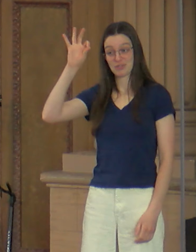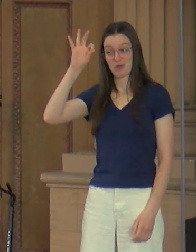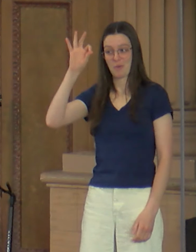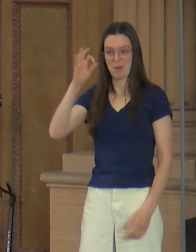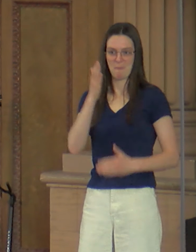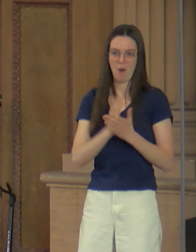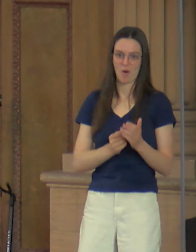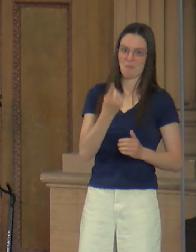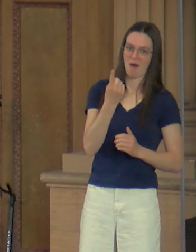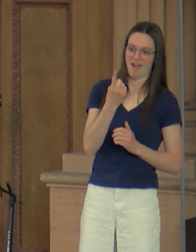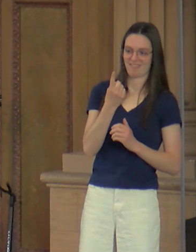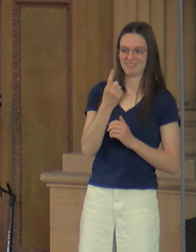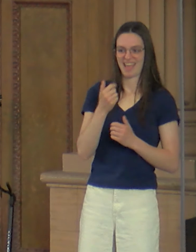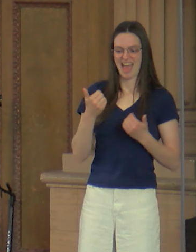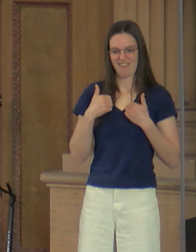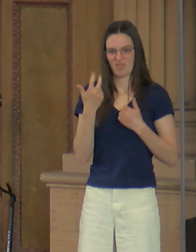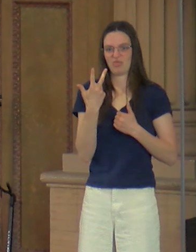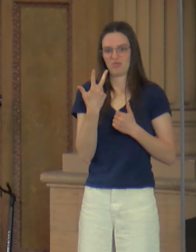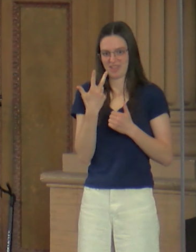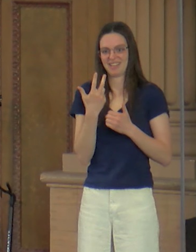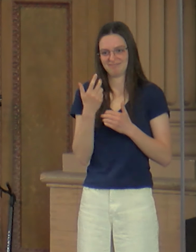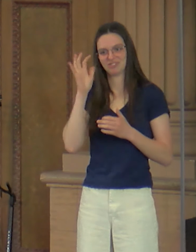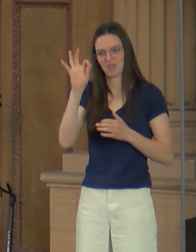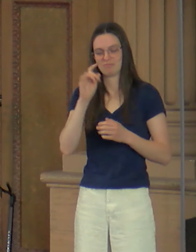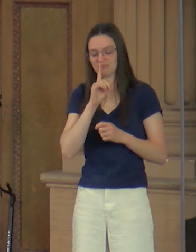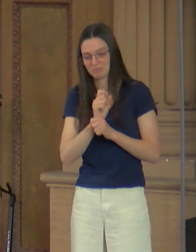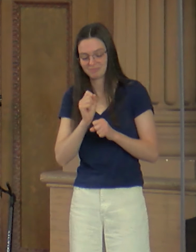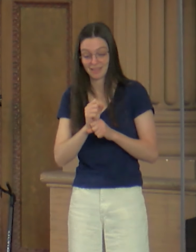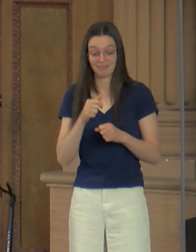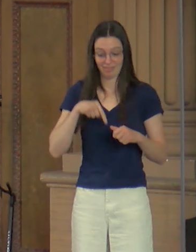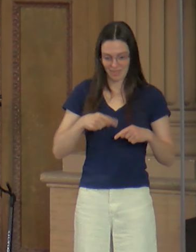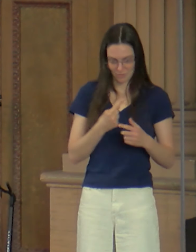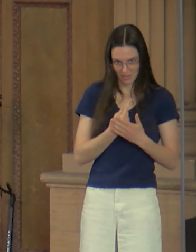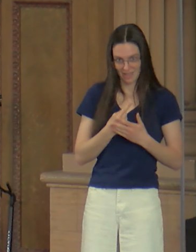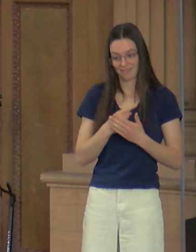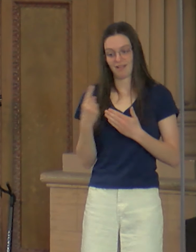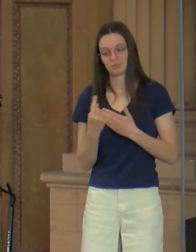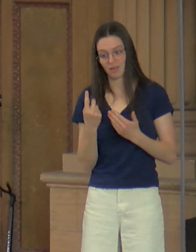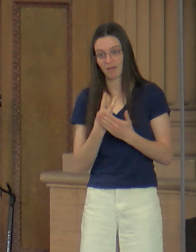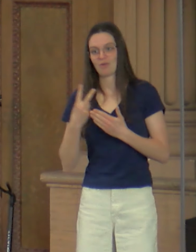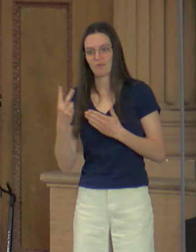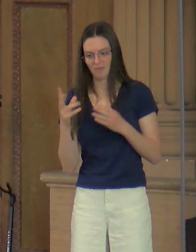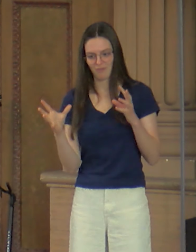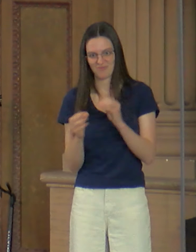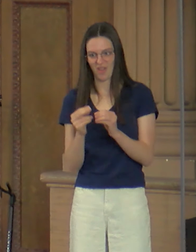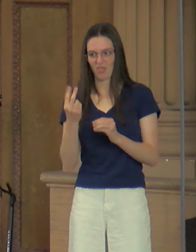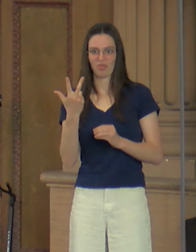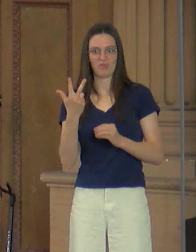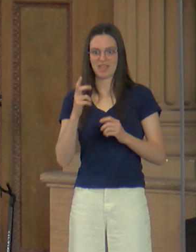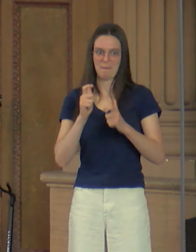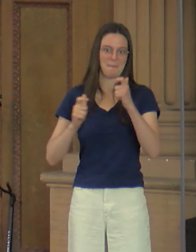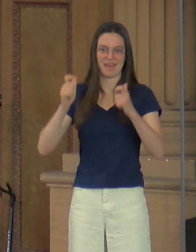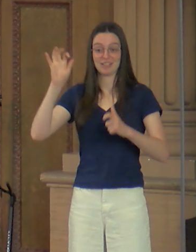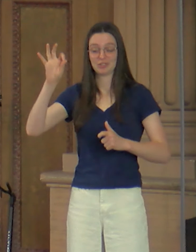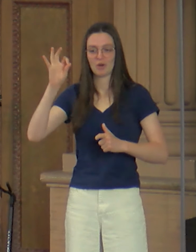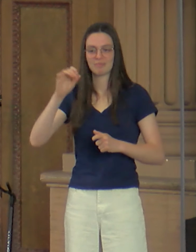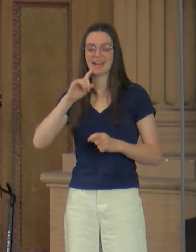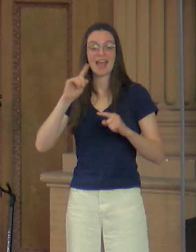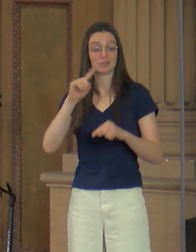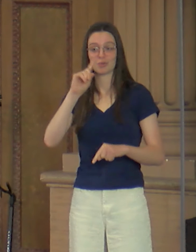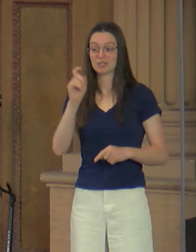3, basically. 3 sermons this week, next week, and the week after. We'll be trying to answer the question of how can we trust